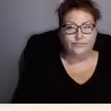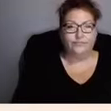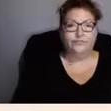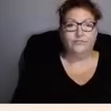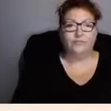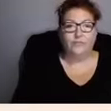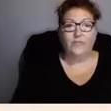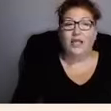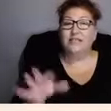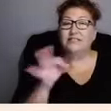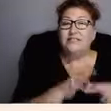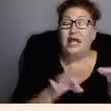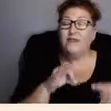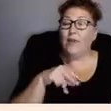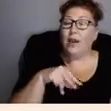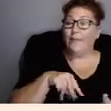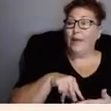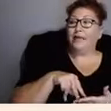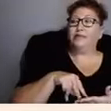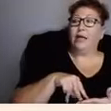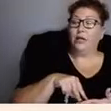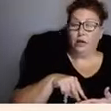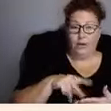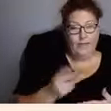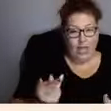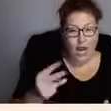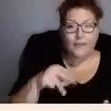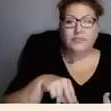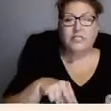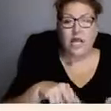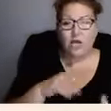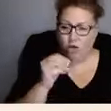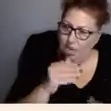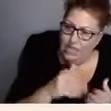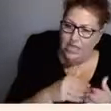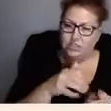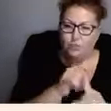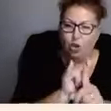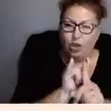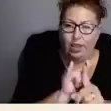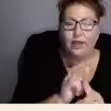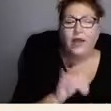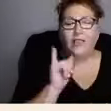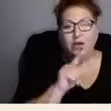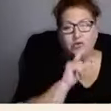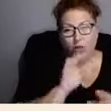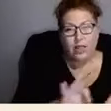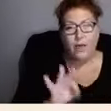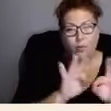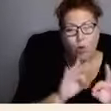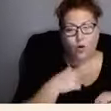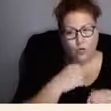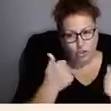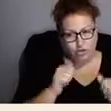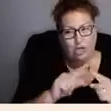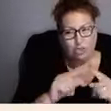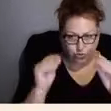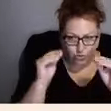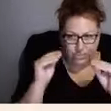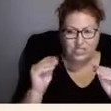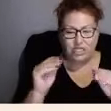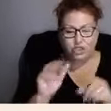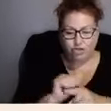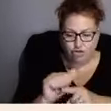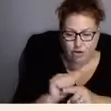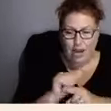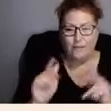Instead of being a bystander, be an upstander against bullying. This is very important as we try to teach and train individuals, including our own